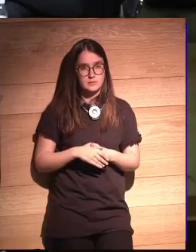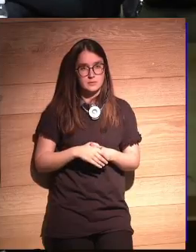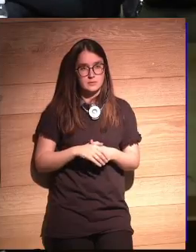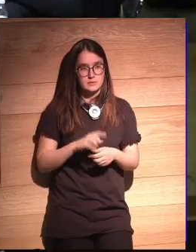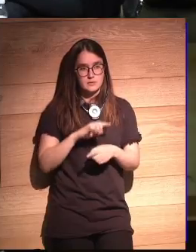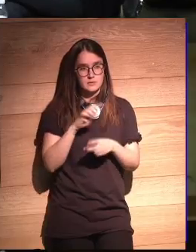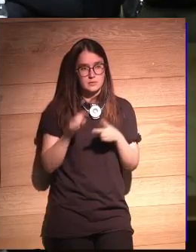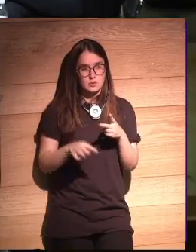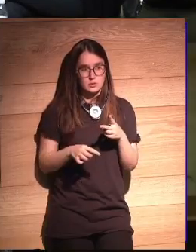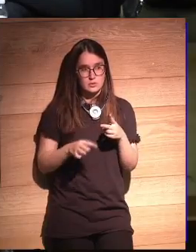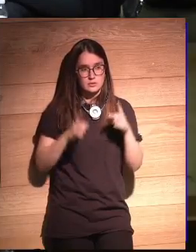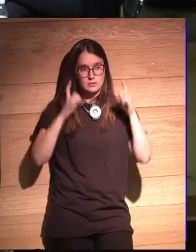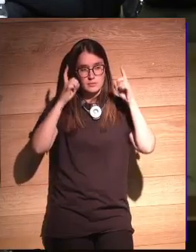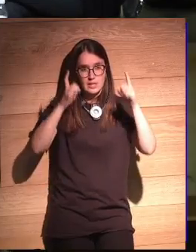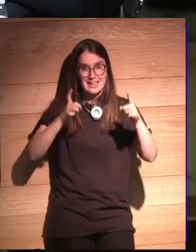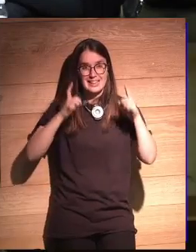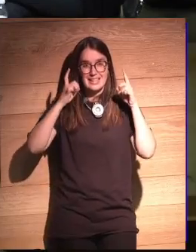dos cuestiones. Two